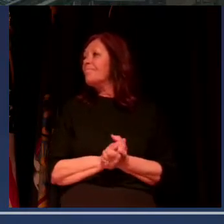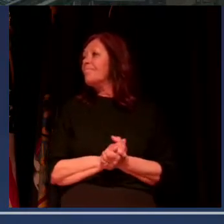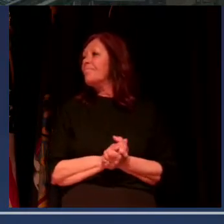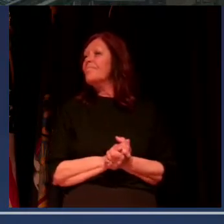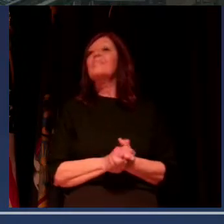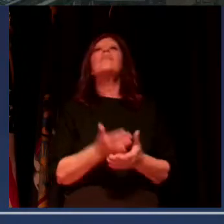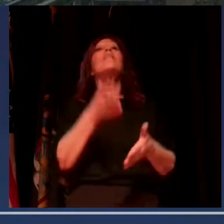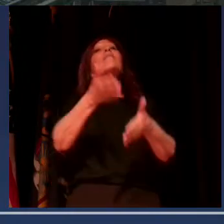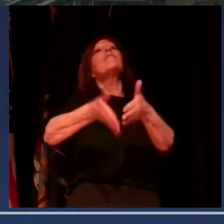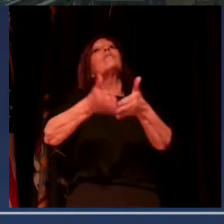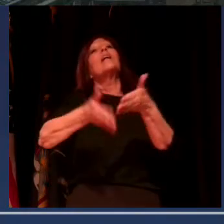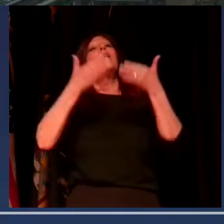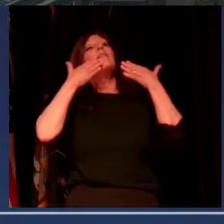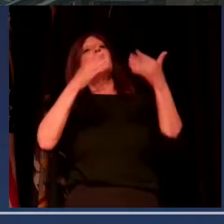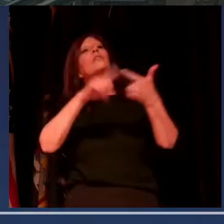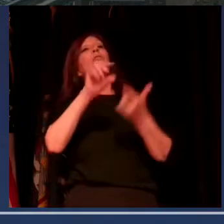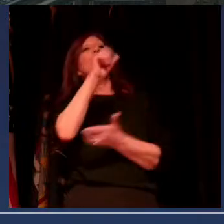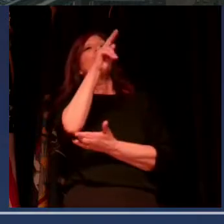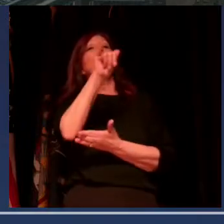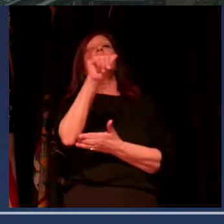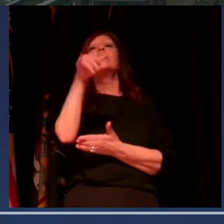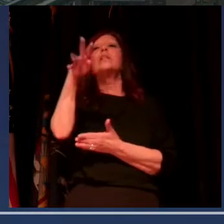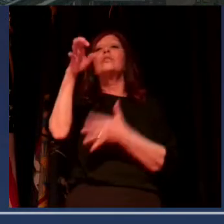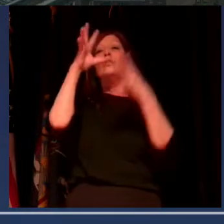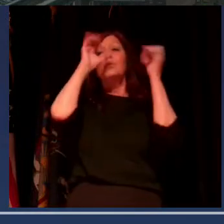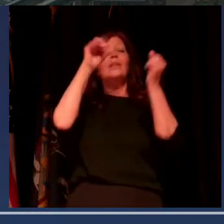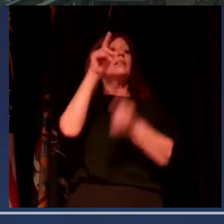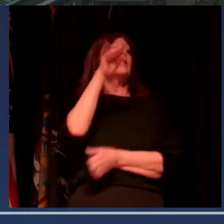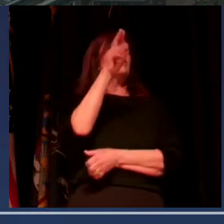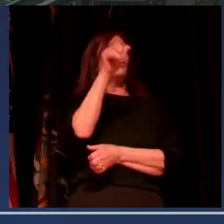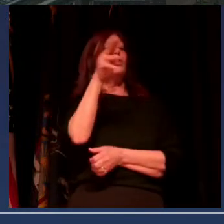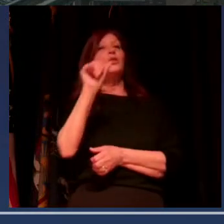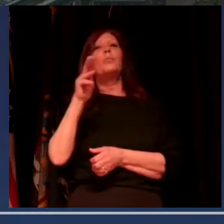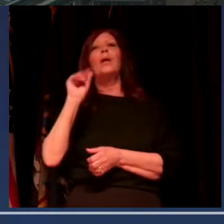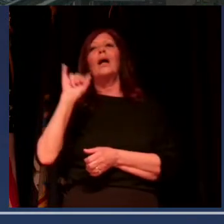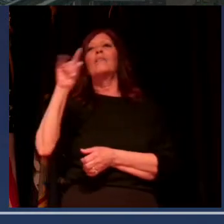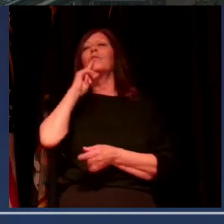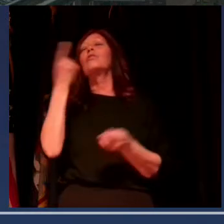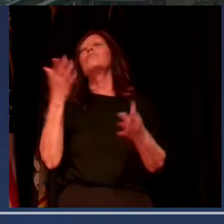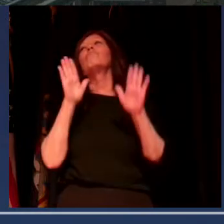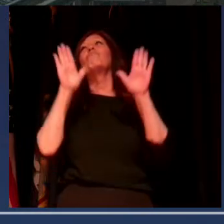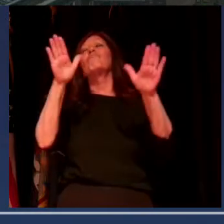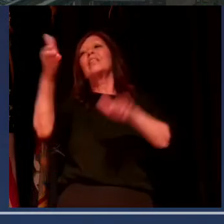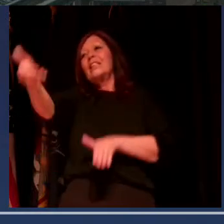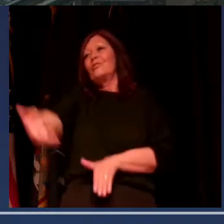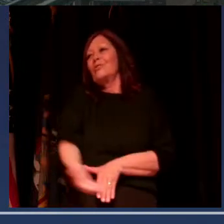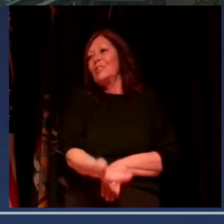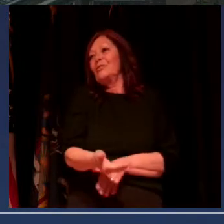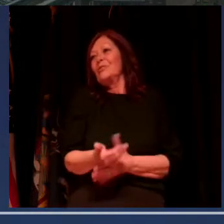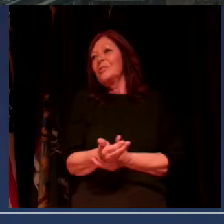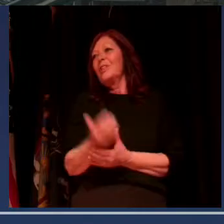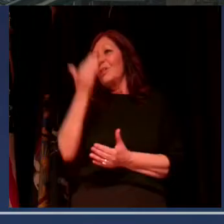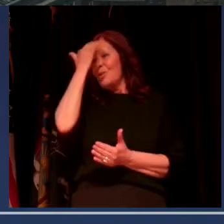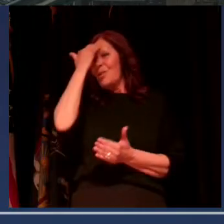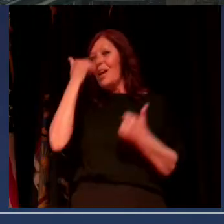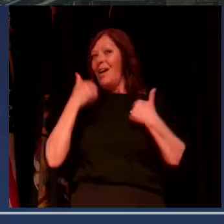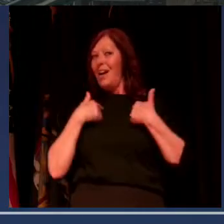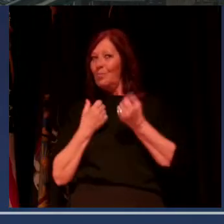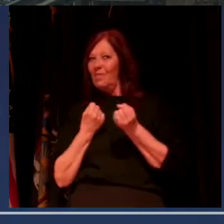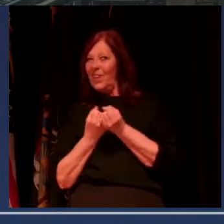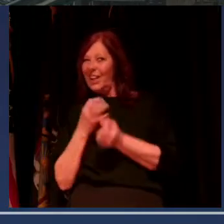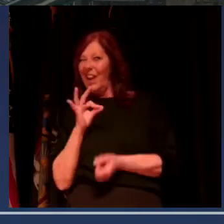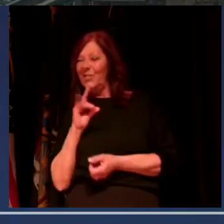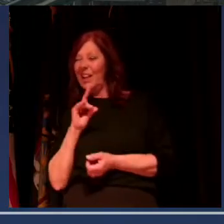And finally, thank you to SUNY Erie President Dr. Adiam Sagai for your gracious introduction, knowing that I am a fan of